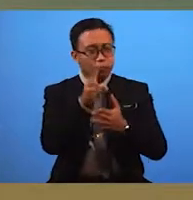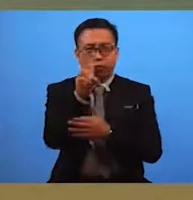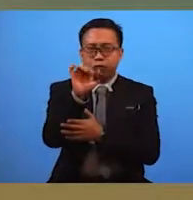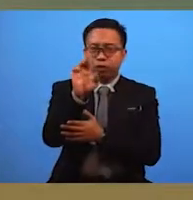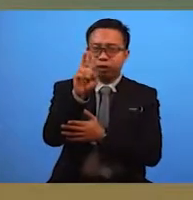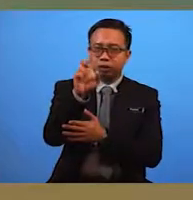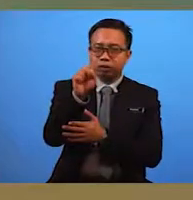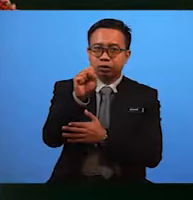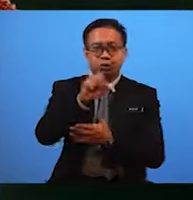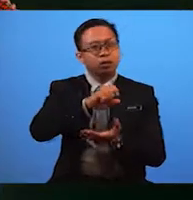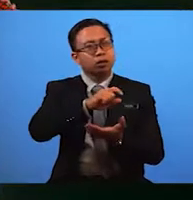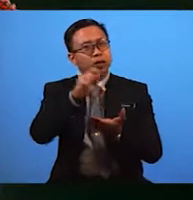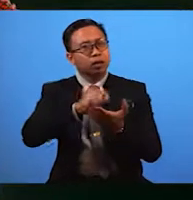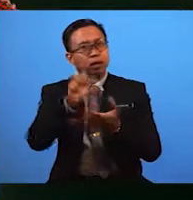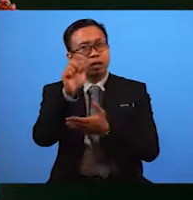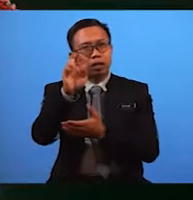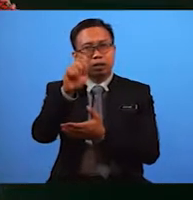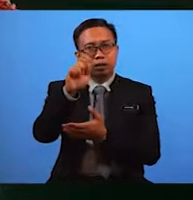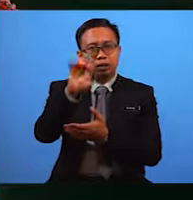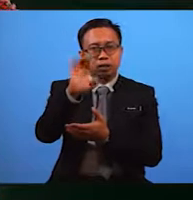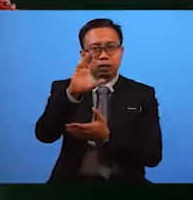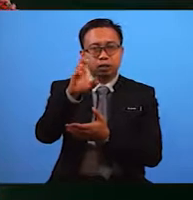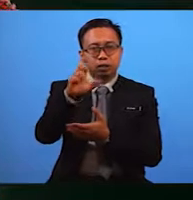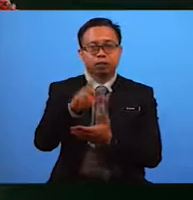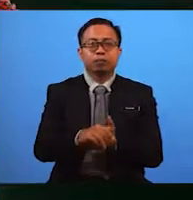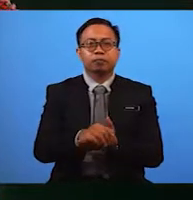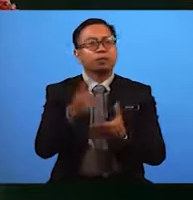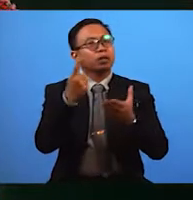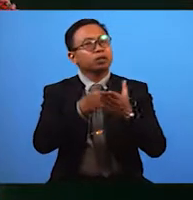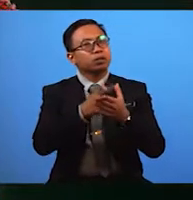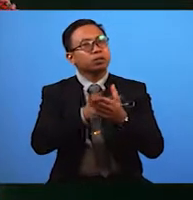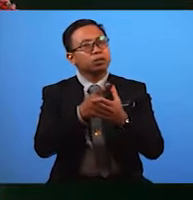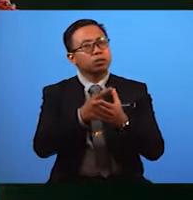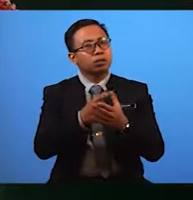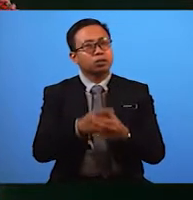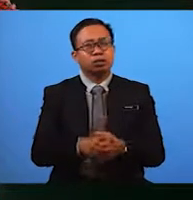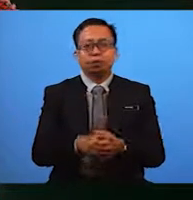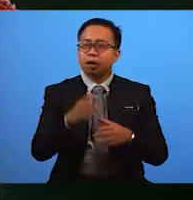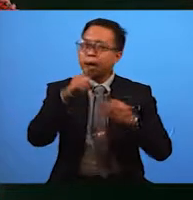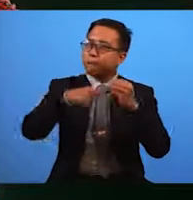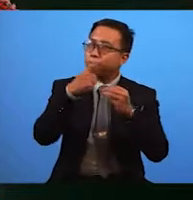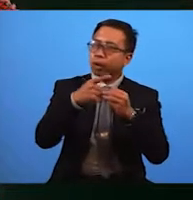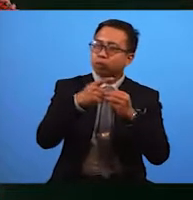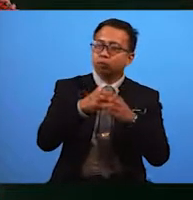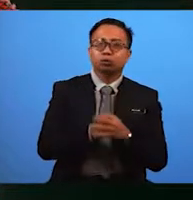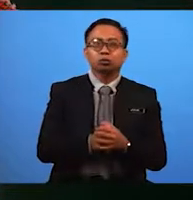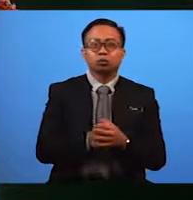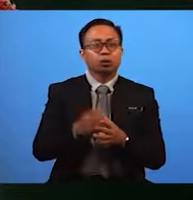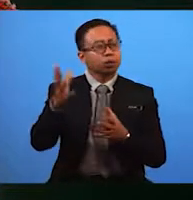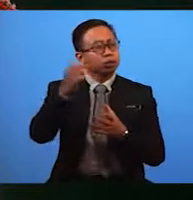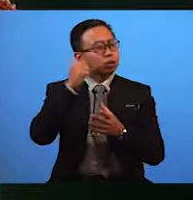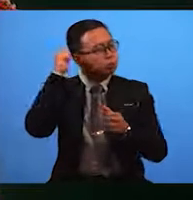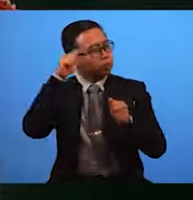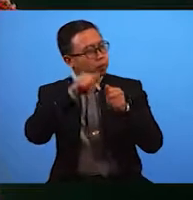write our article. When discussing about a topic, try to recall information that you